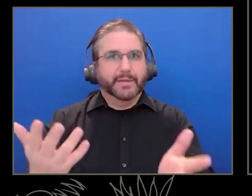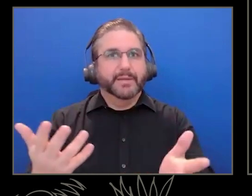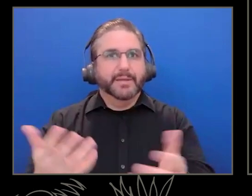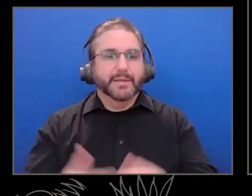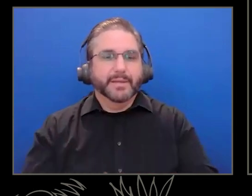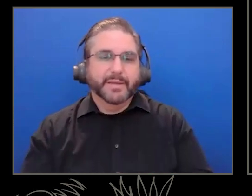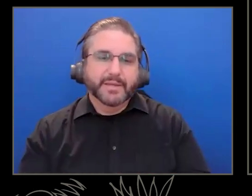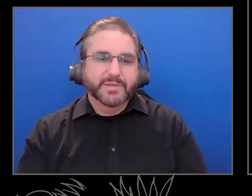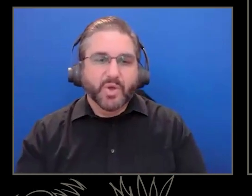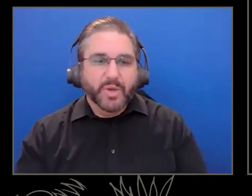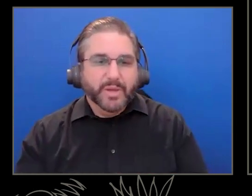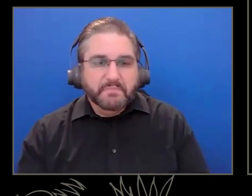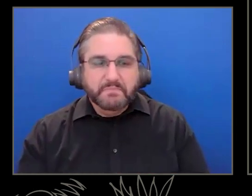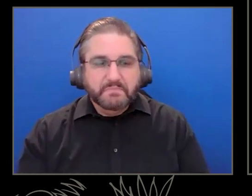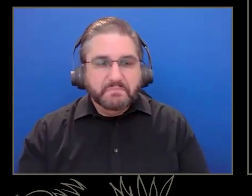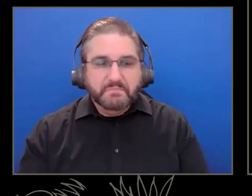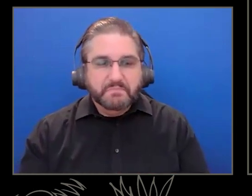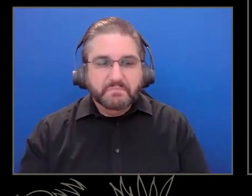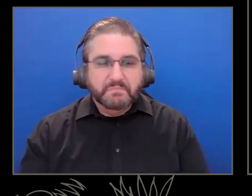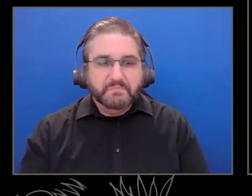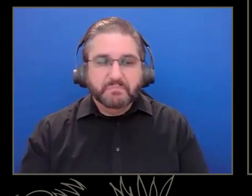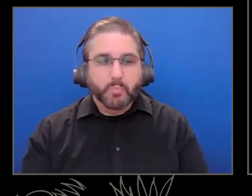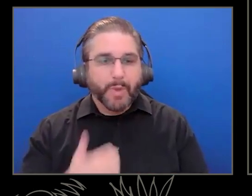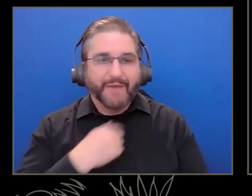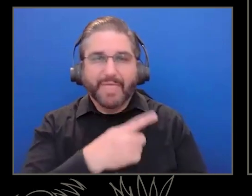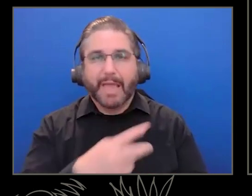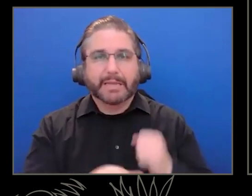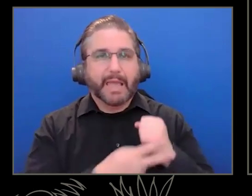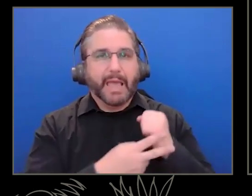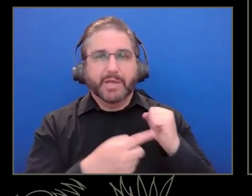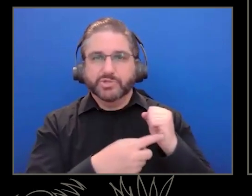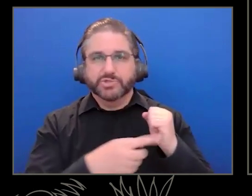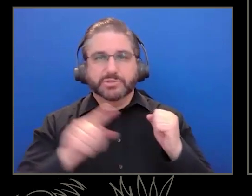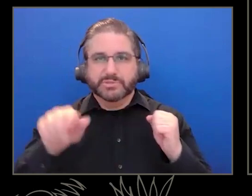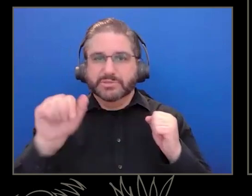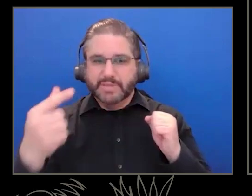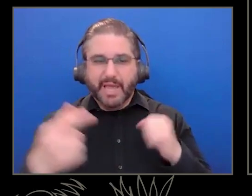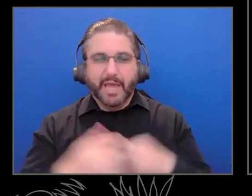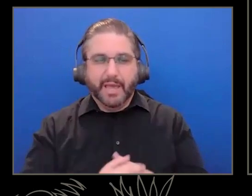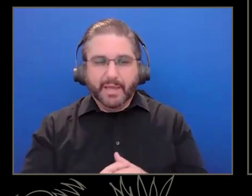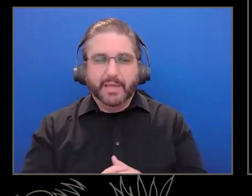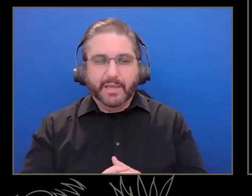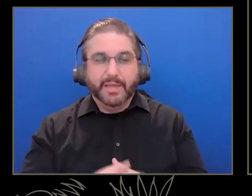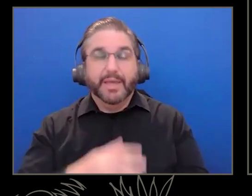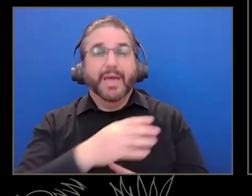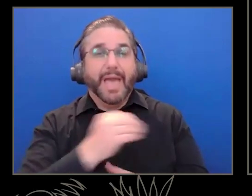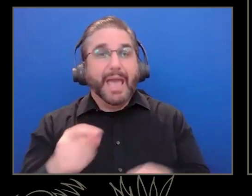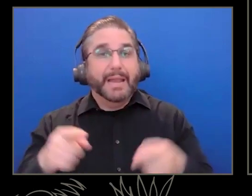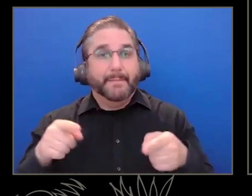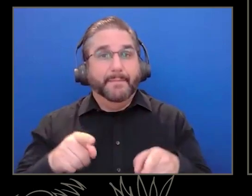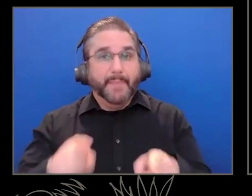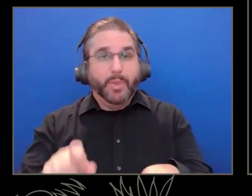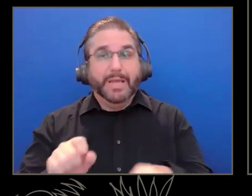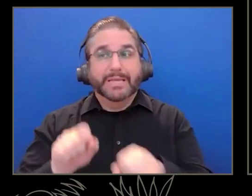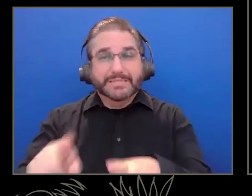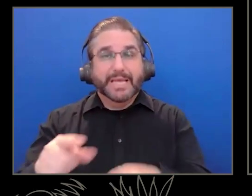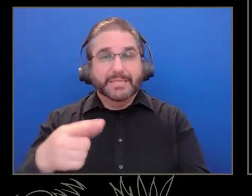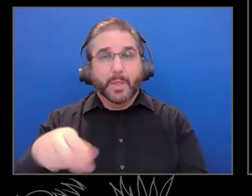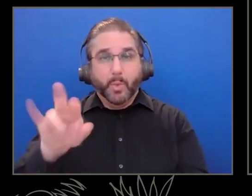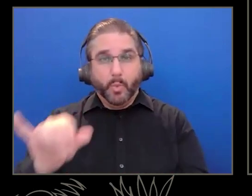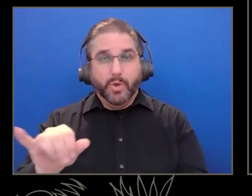Just put in that cache tag. And in parallel, it also sends that query hash to the